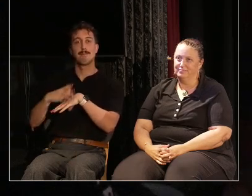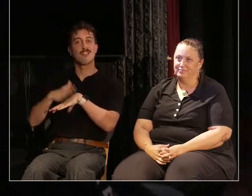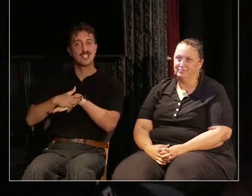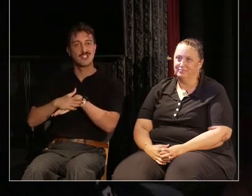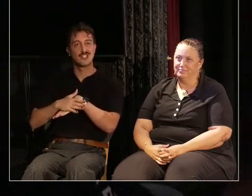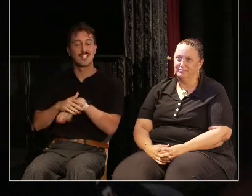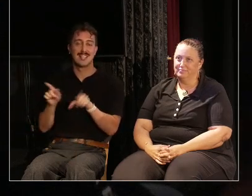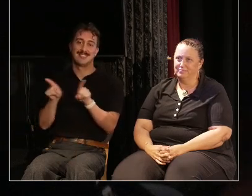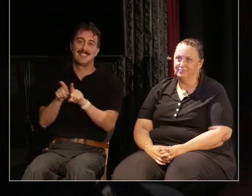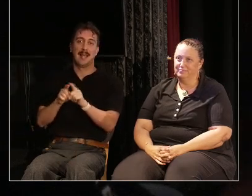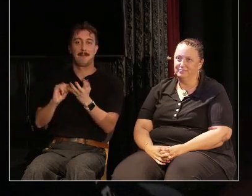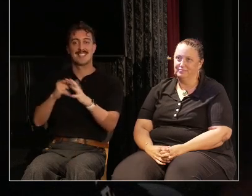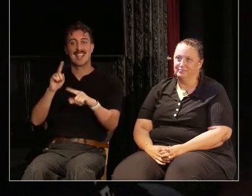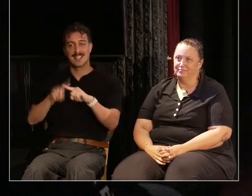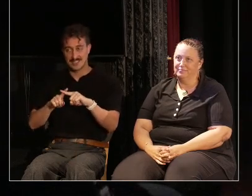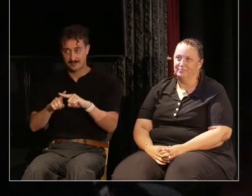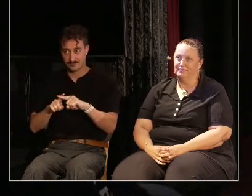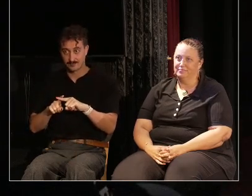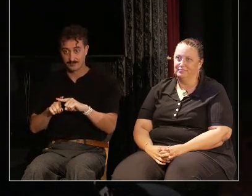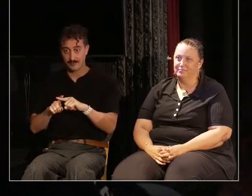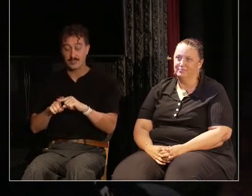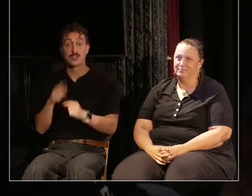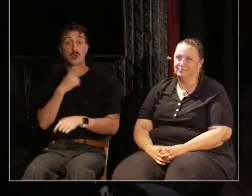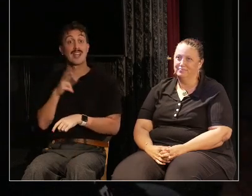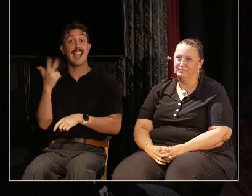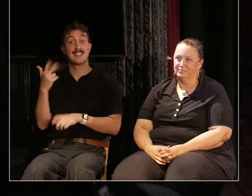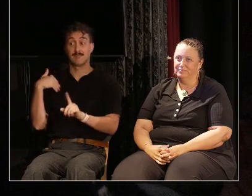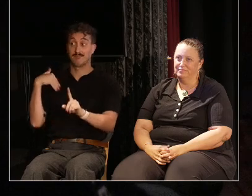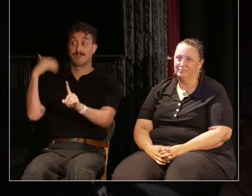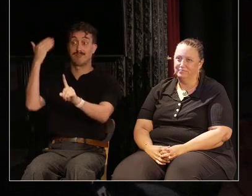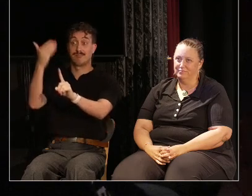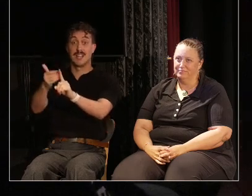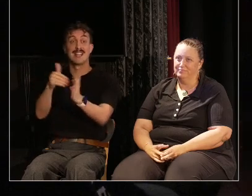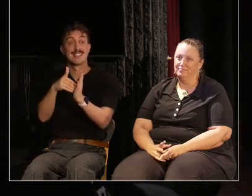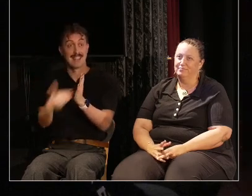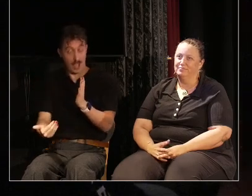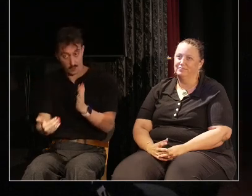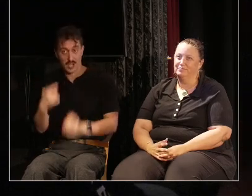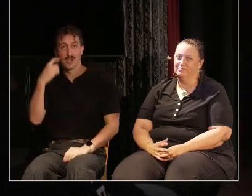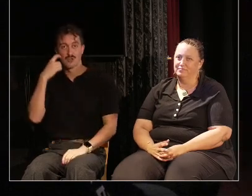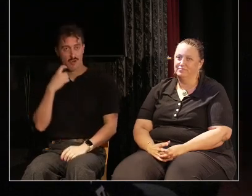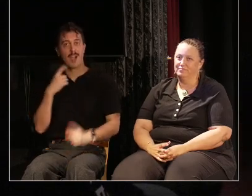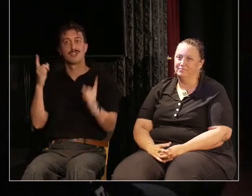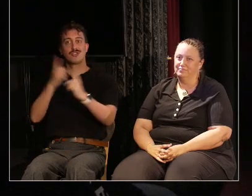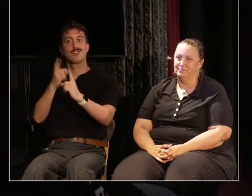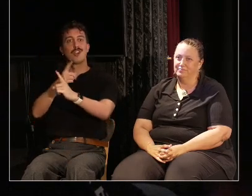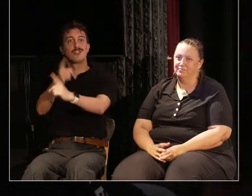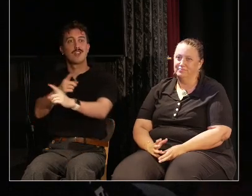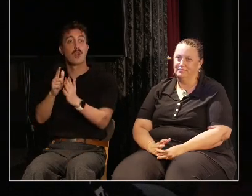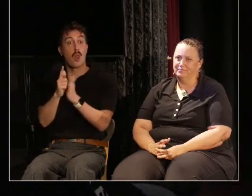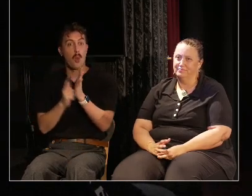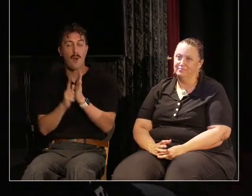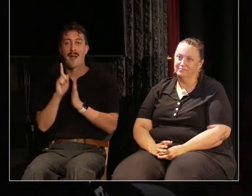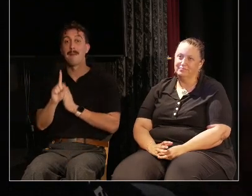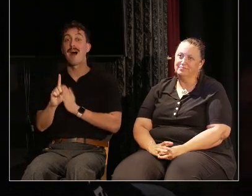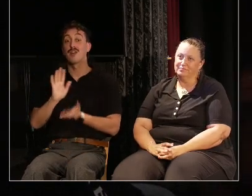Now, in the time since that's happened, there's been multiple reviews and attempts to change the law. But the reality is that